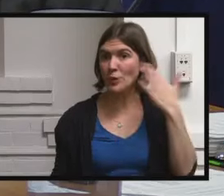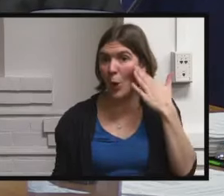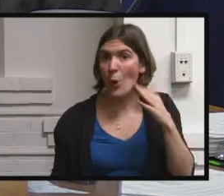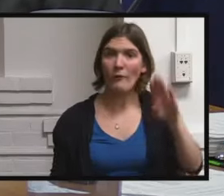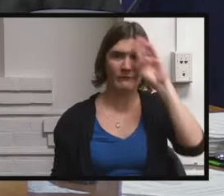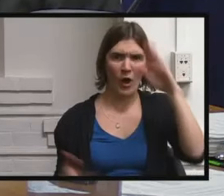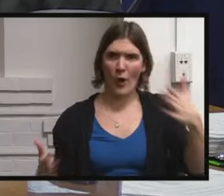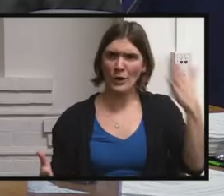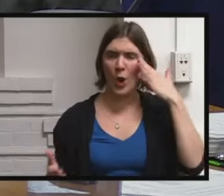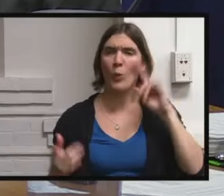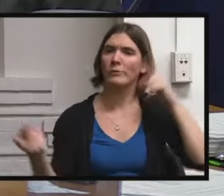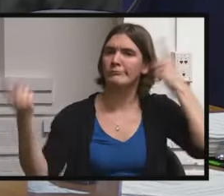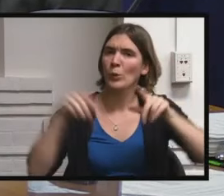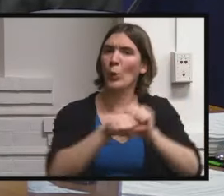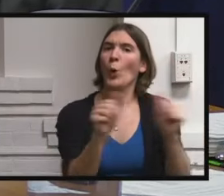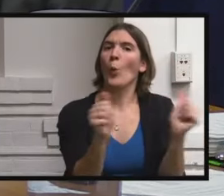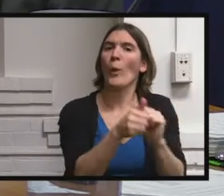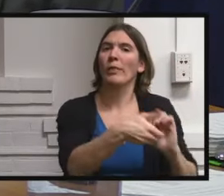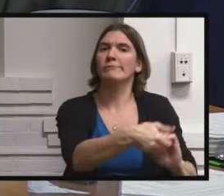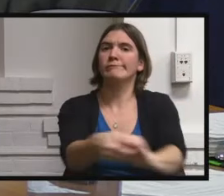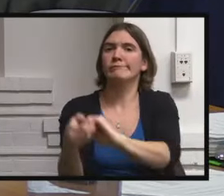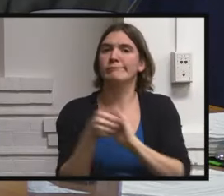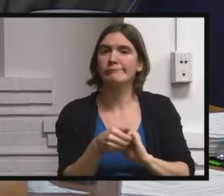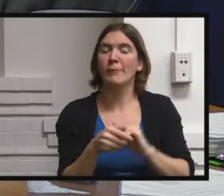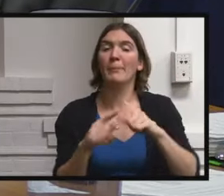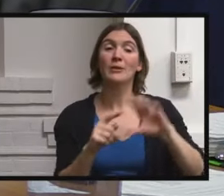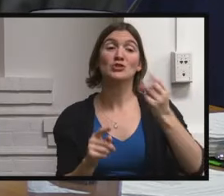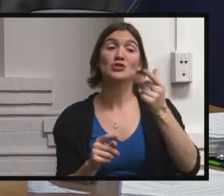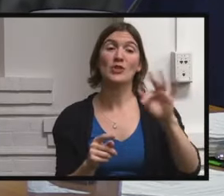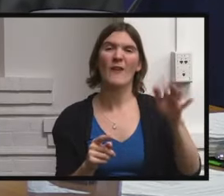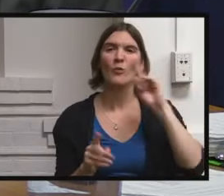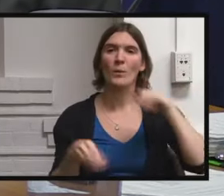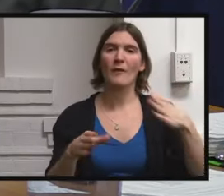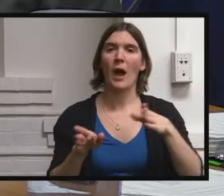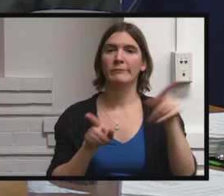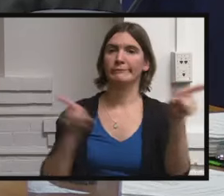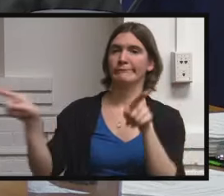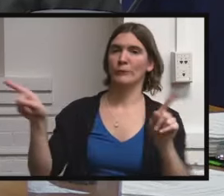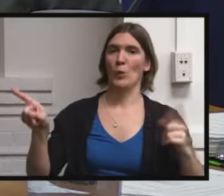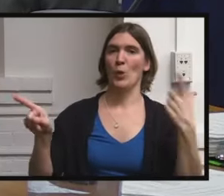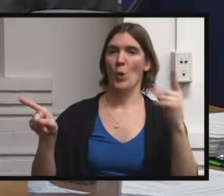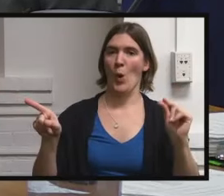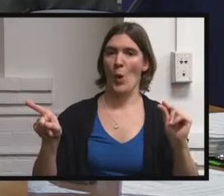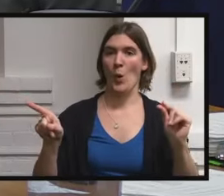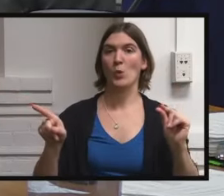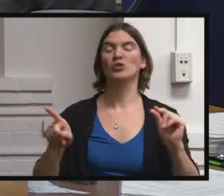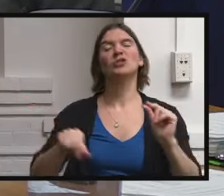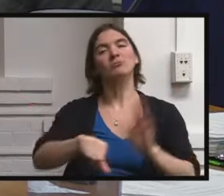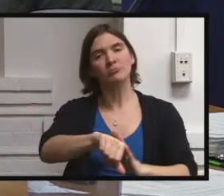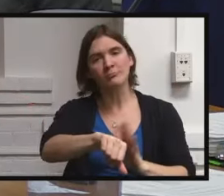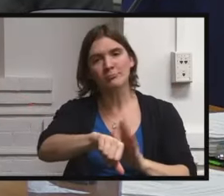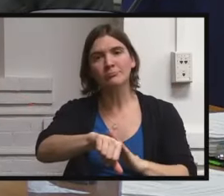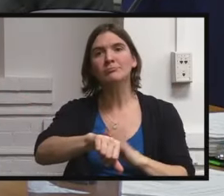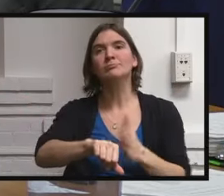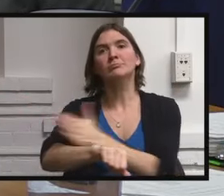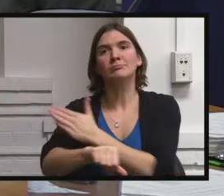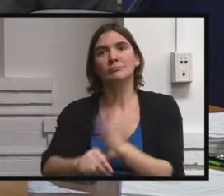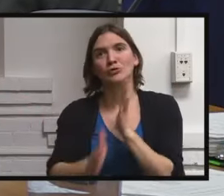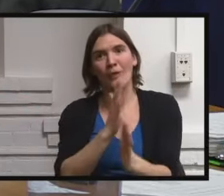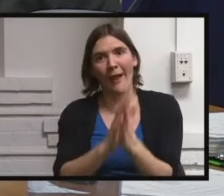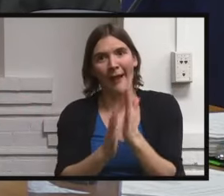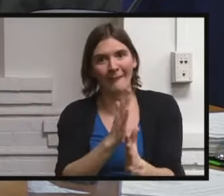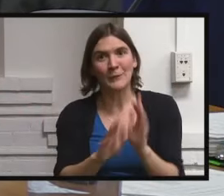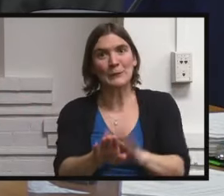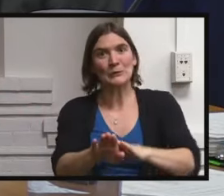have been coordinating with VTrans, with the Sheriff's Office, who will be providing traffic control that day. We've got a plan to put all the